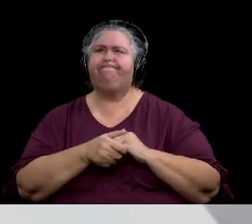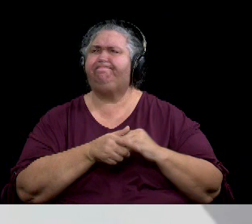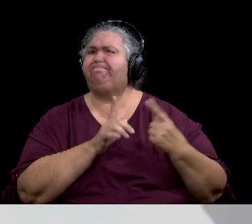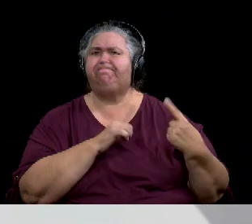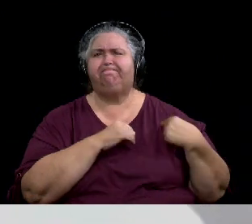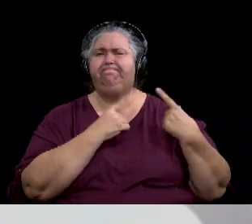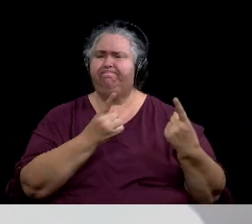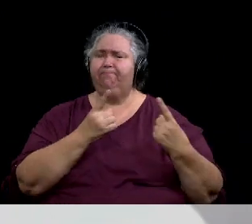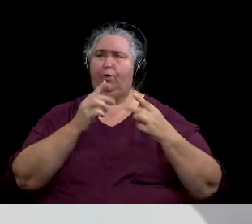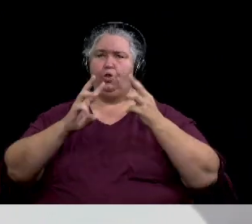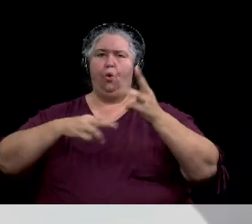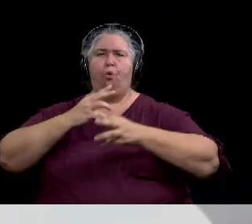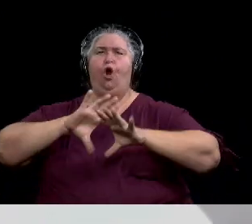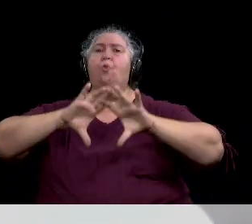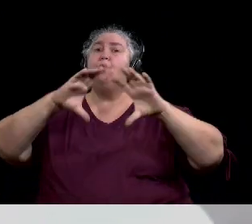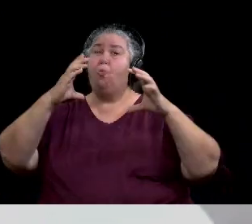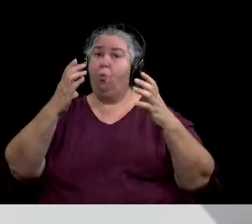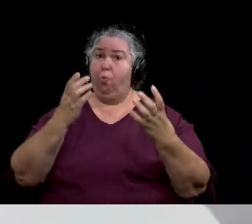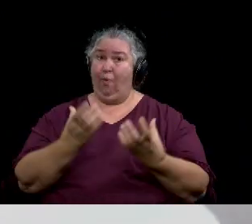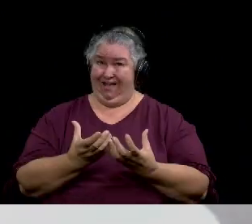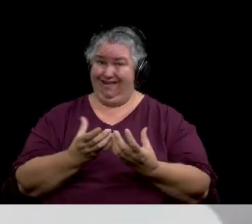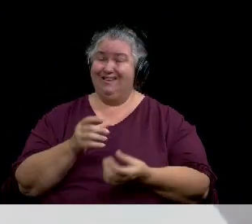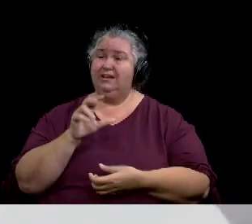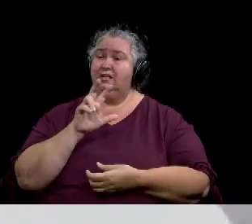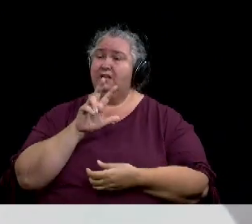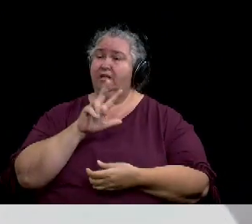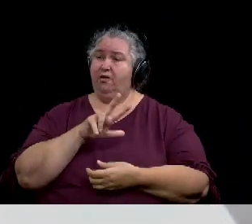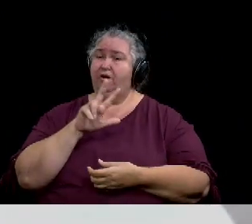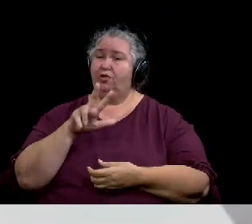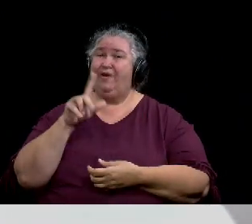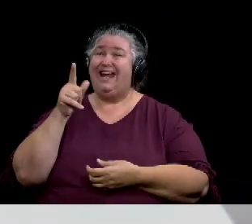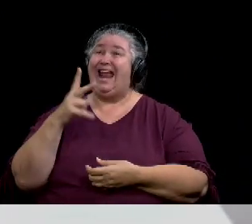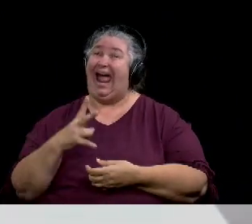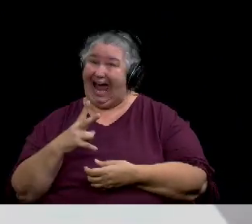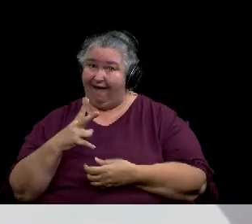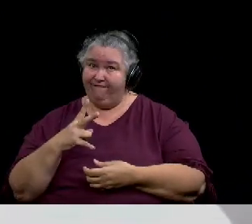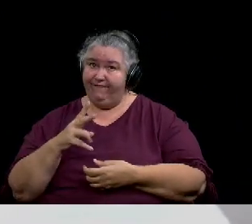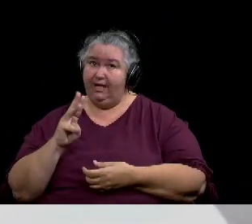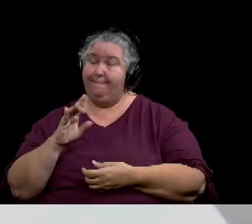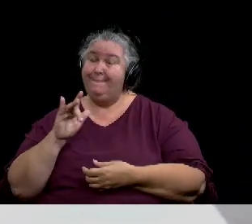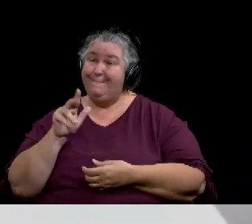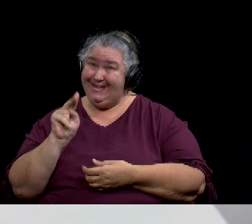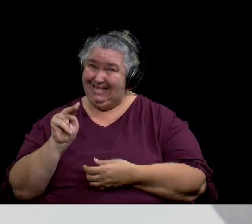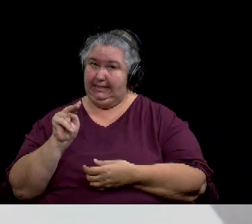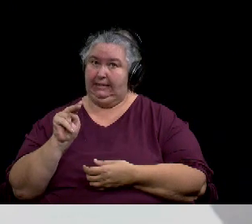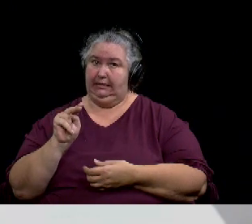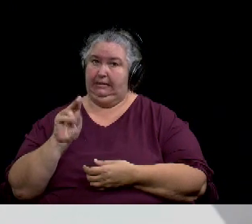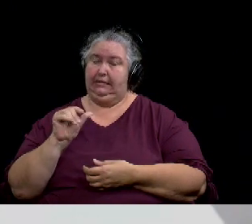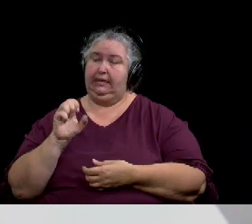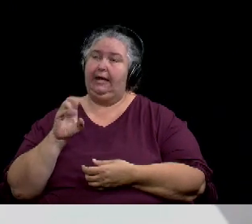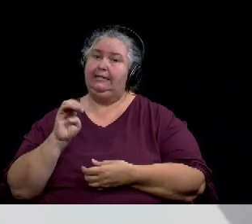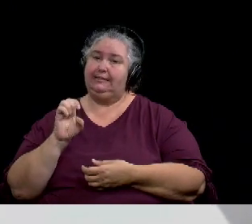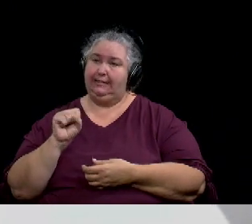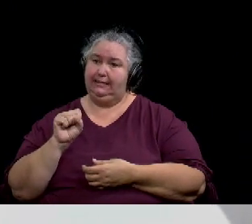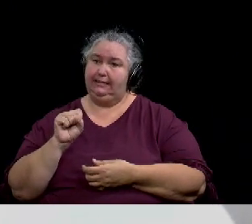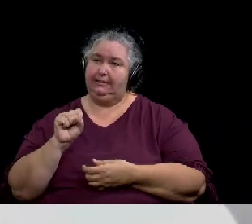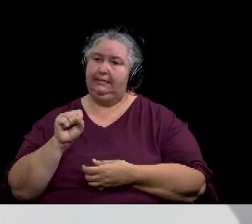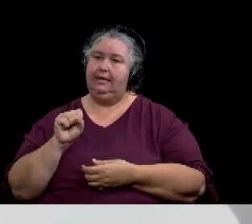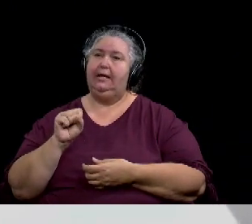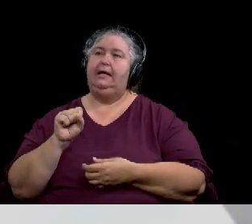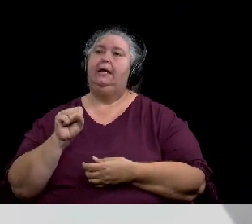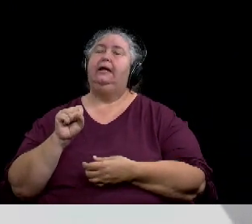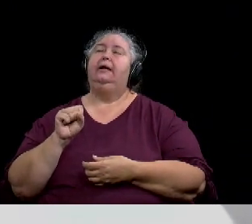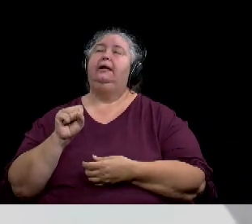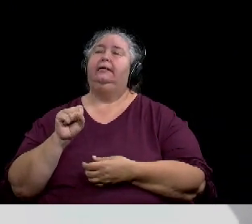worldwide. We've seen 33.5 million cases, and we crossed a painful milestone earlier